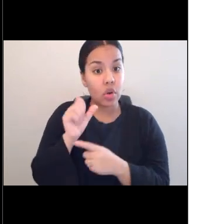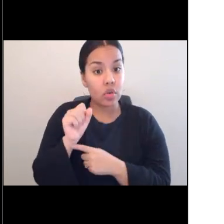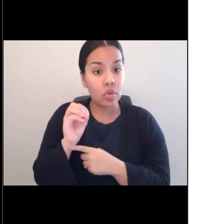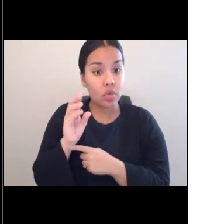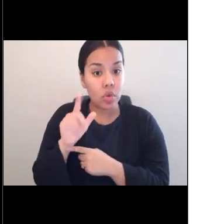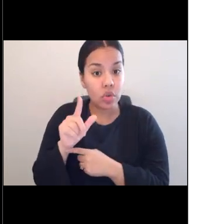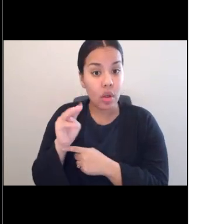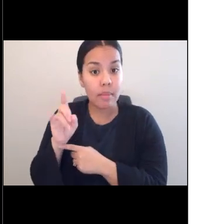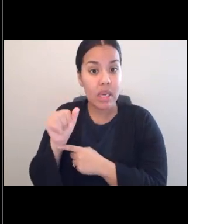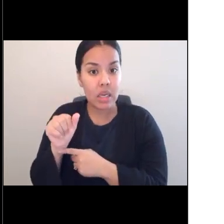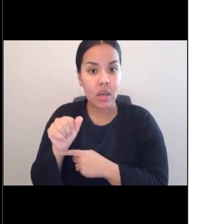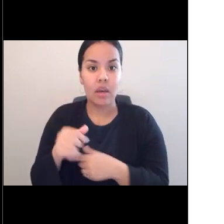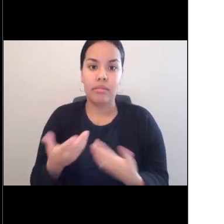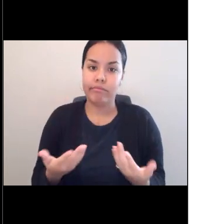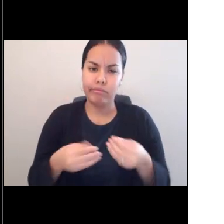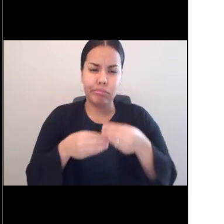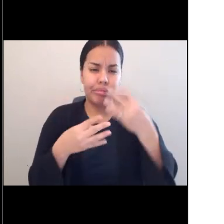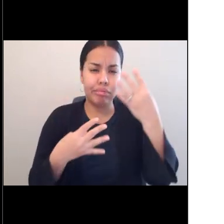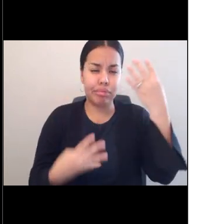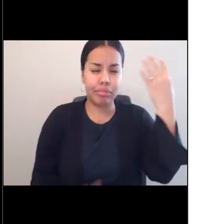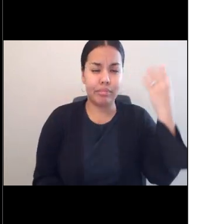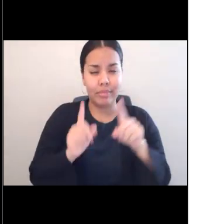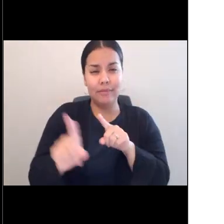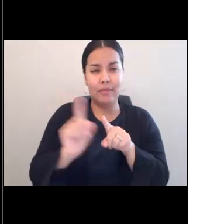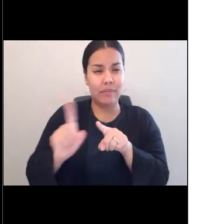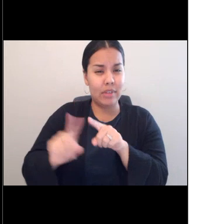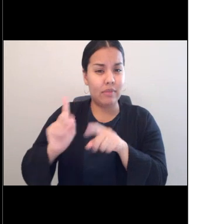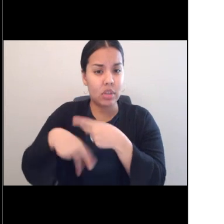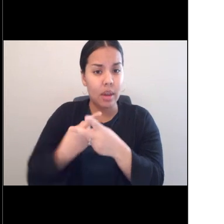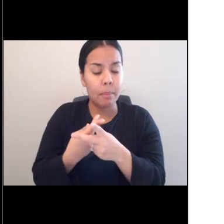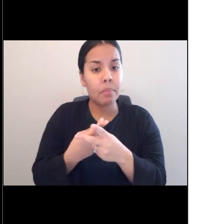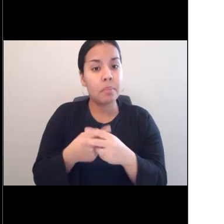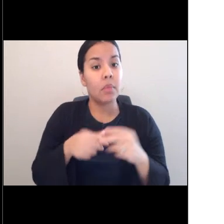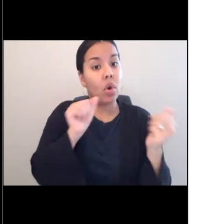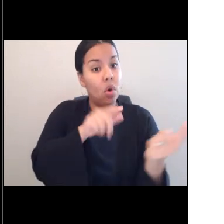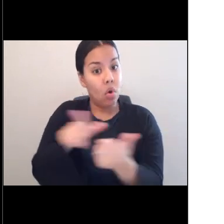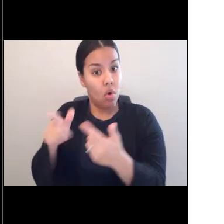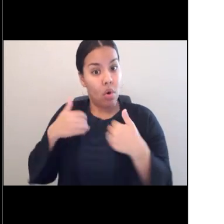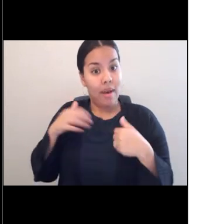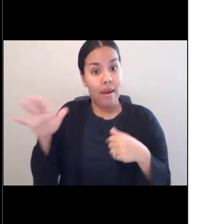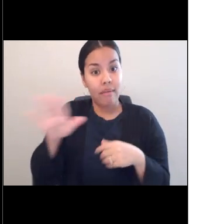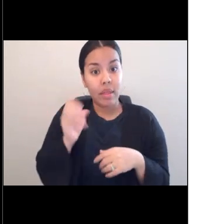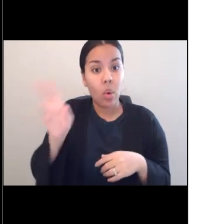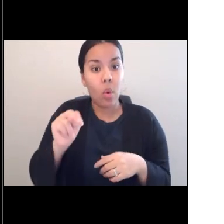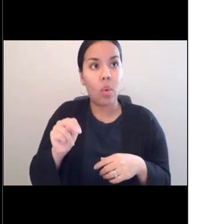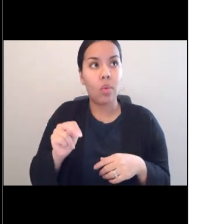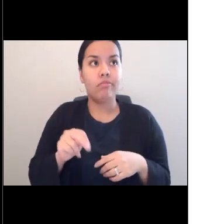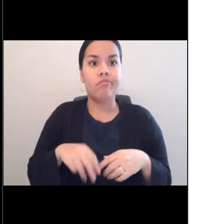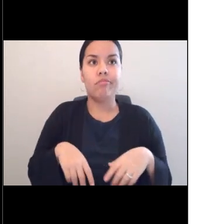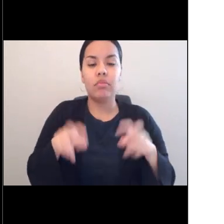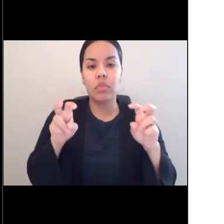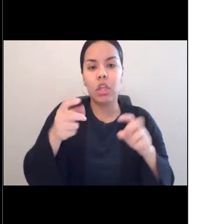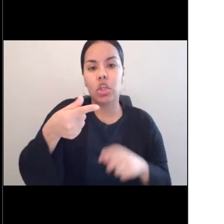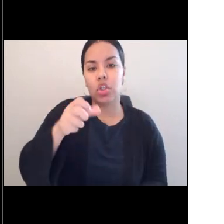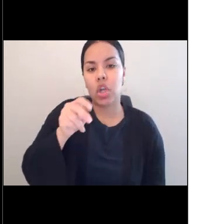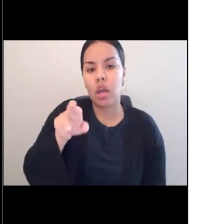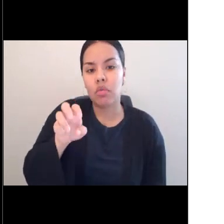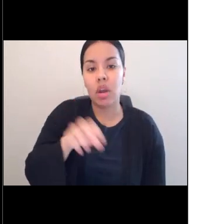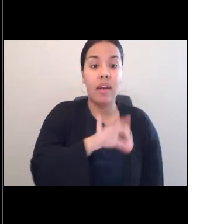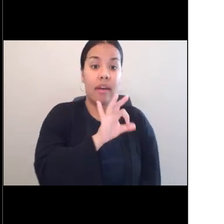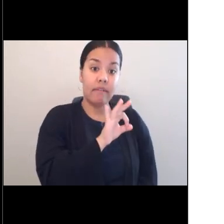There's a bunch of different social medias, and they all have their own kind of genre. So Facebook is kind